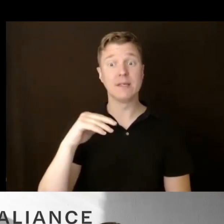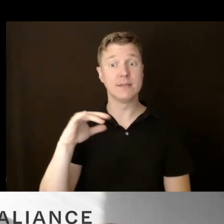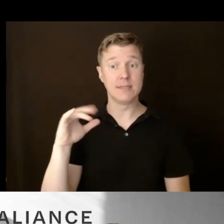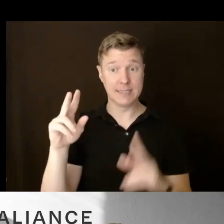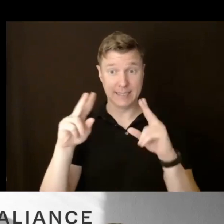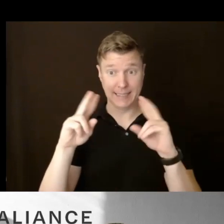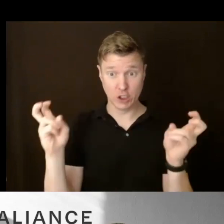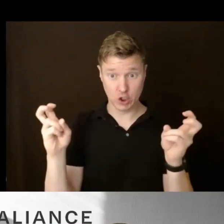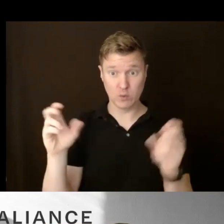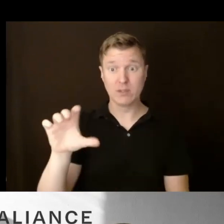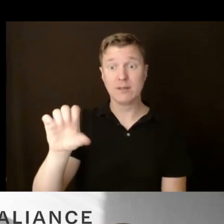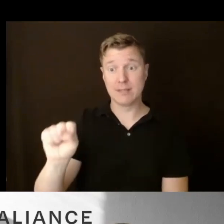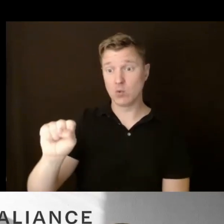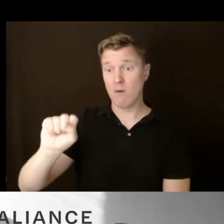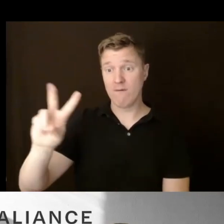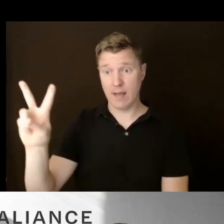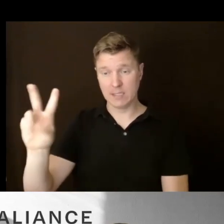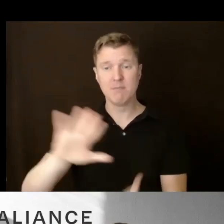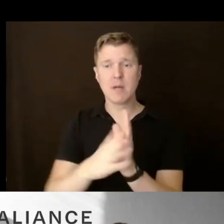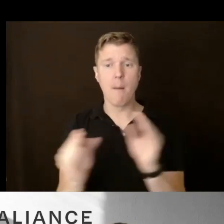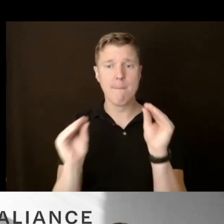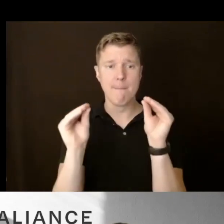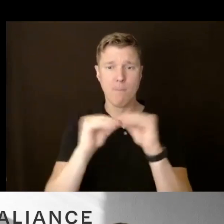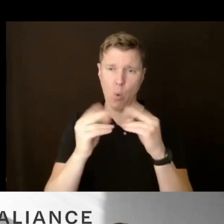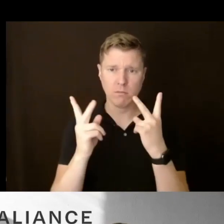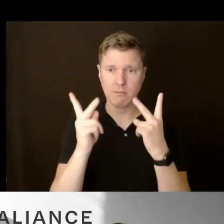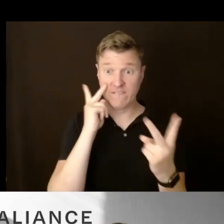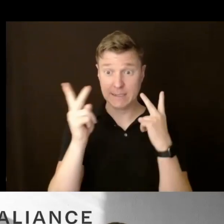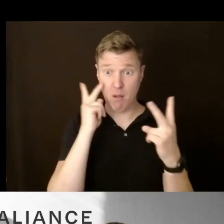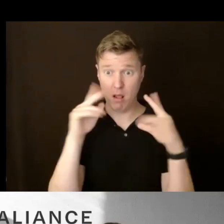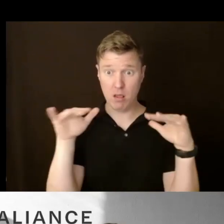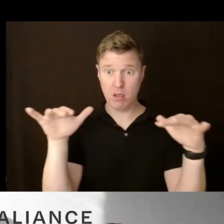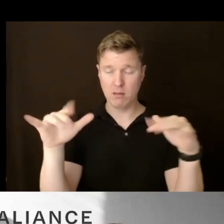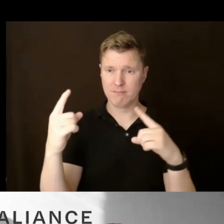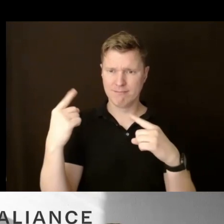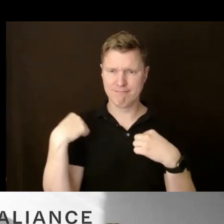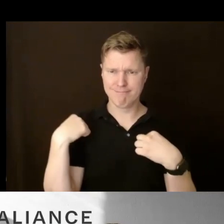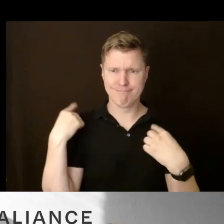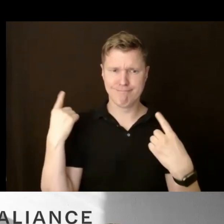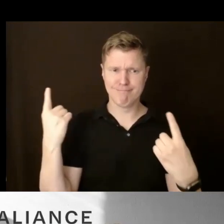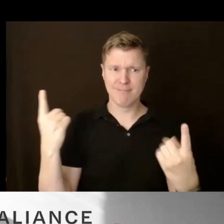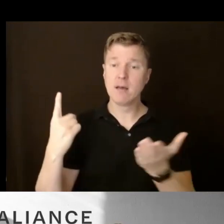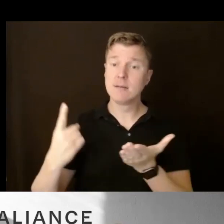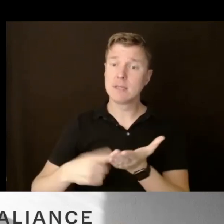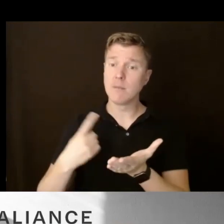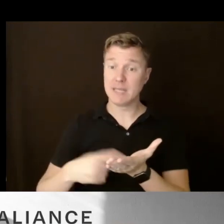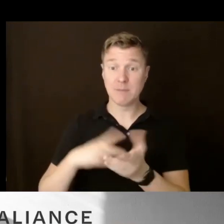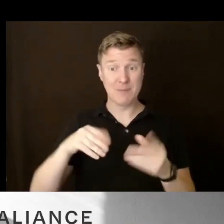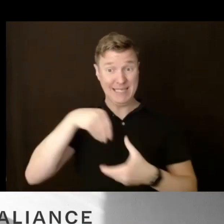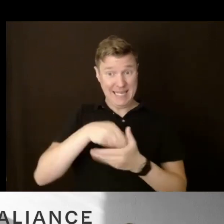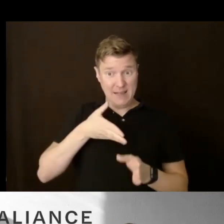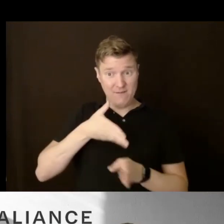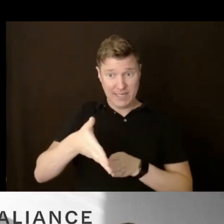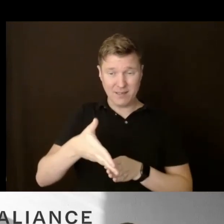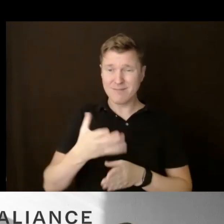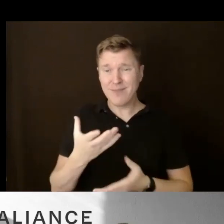of sexual violence gets more visibility over the years, sometimes people in the field, in our